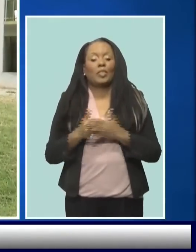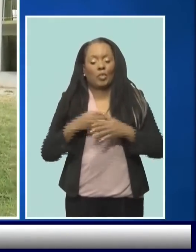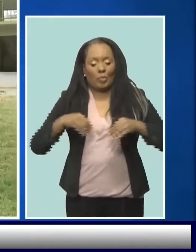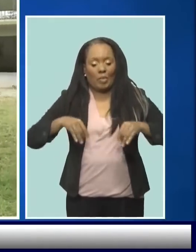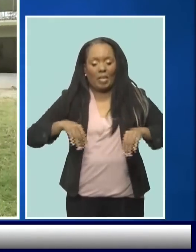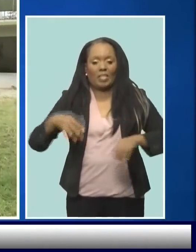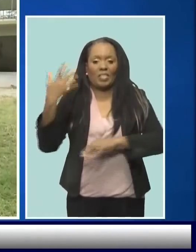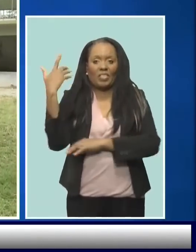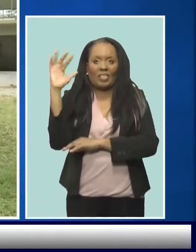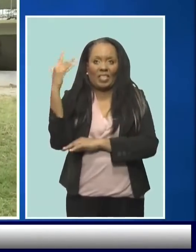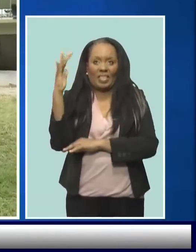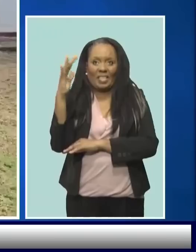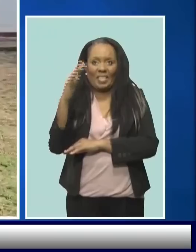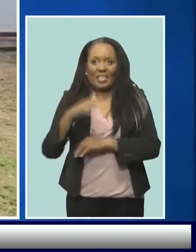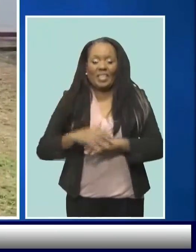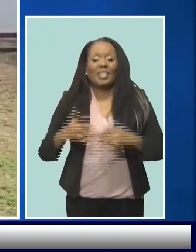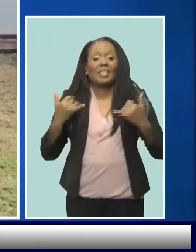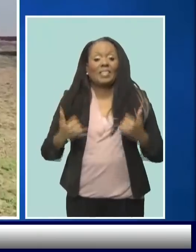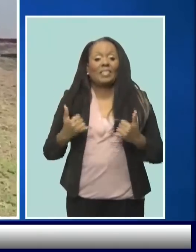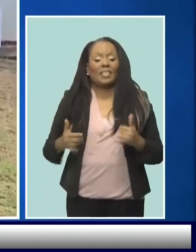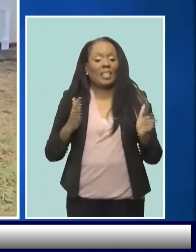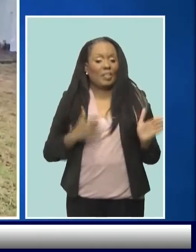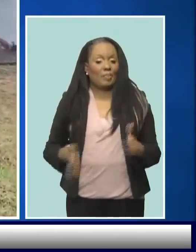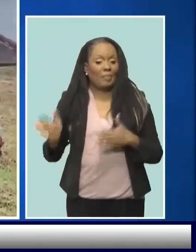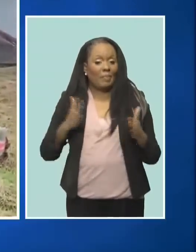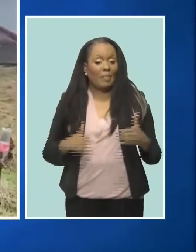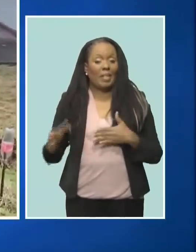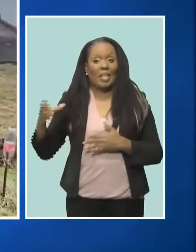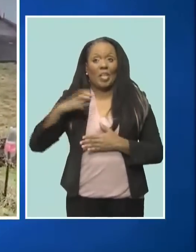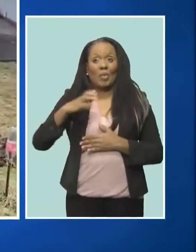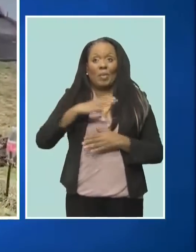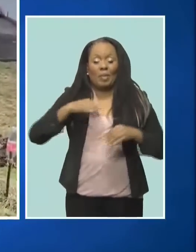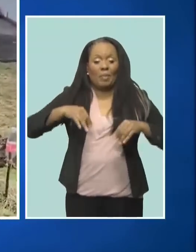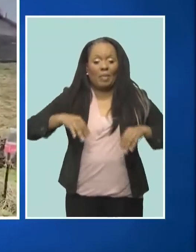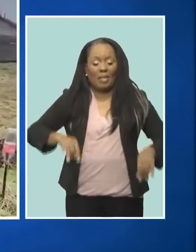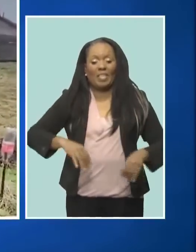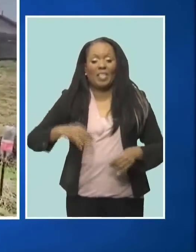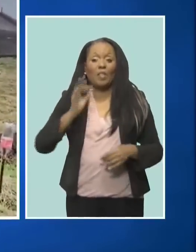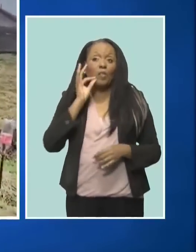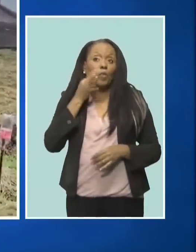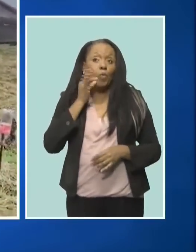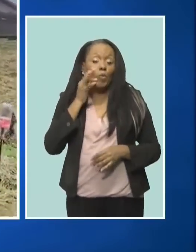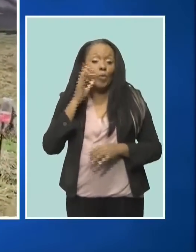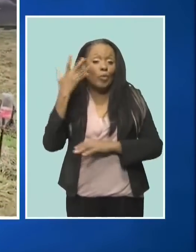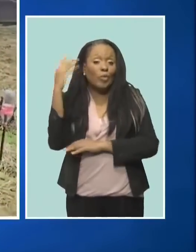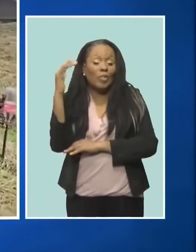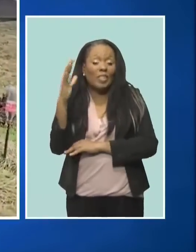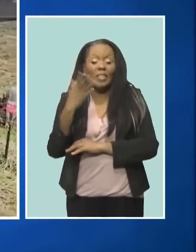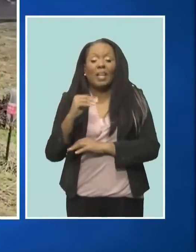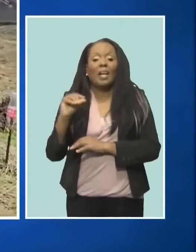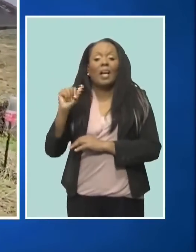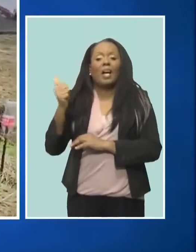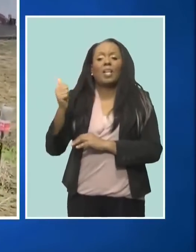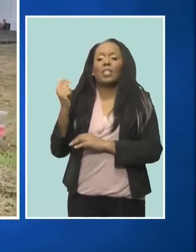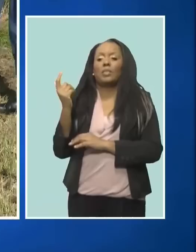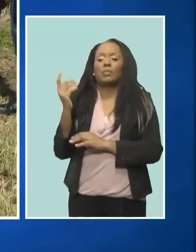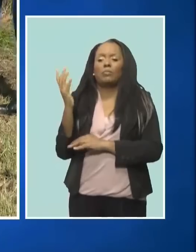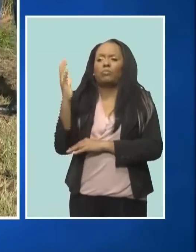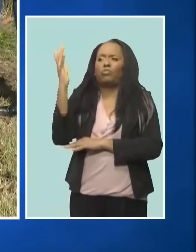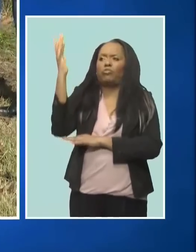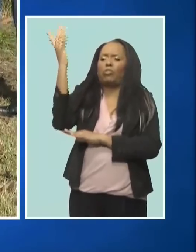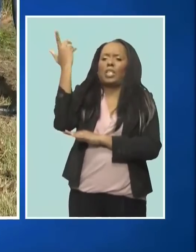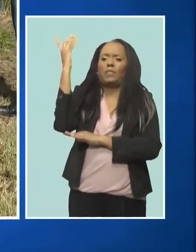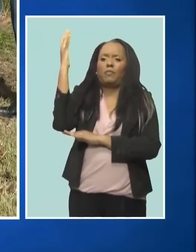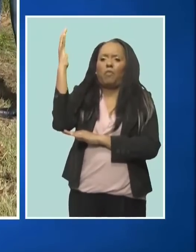Gathering 2025 Parish Organizing Committee planted fruit and shade trees at the 4 primary and 1 secondary school in